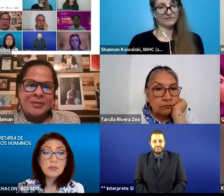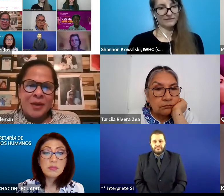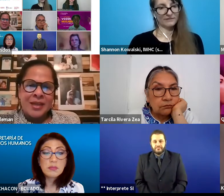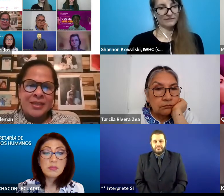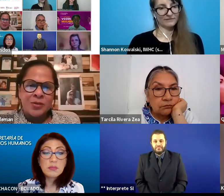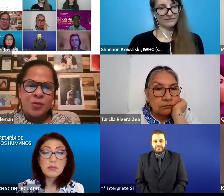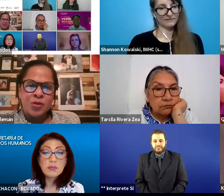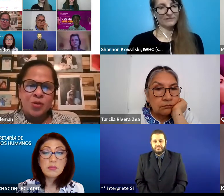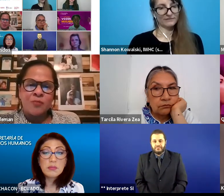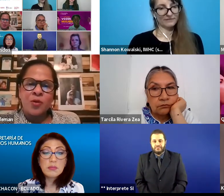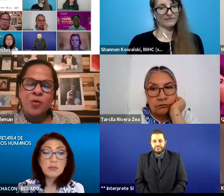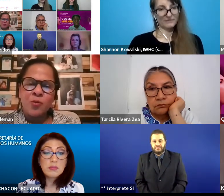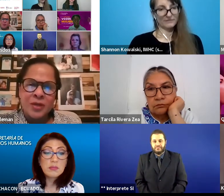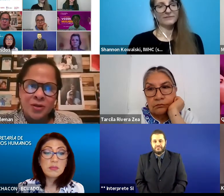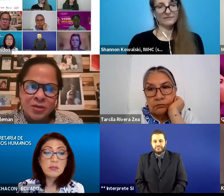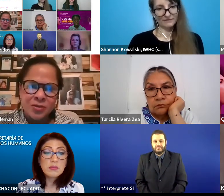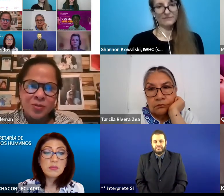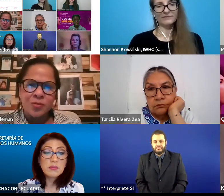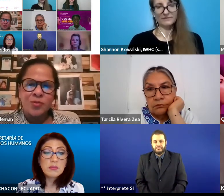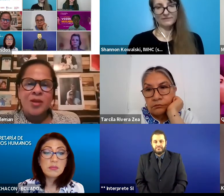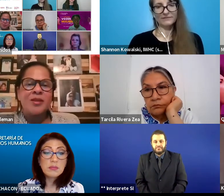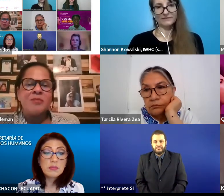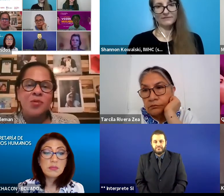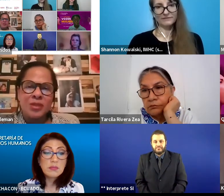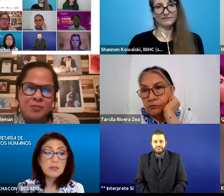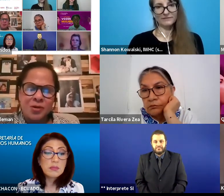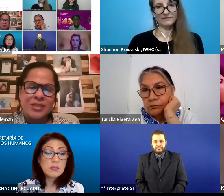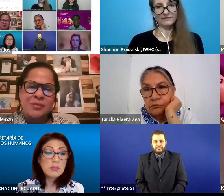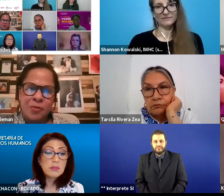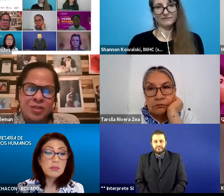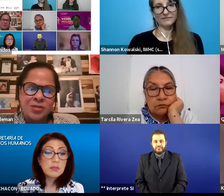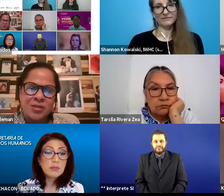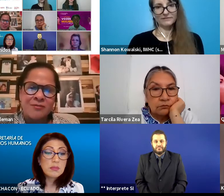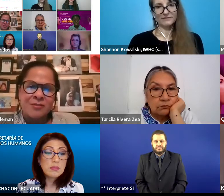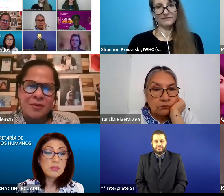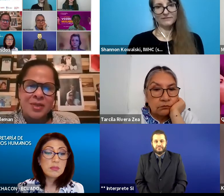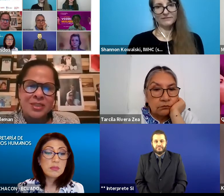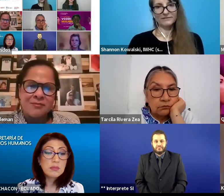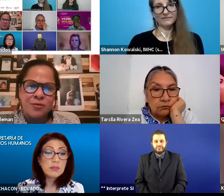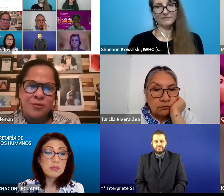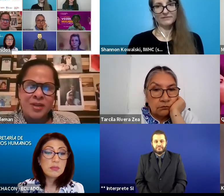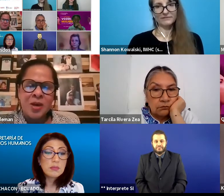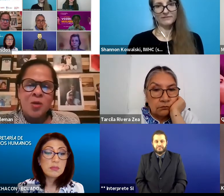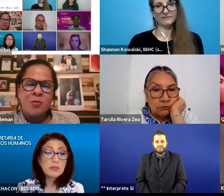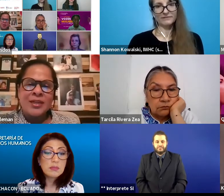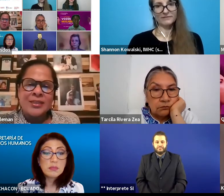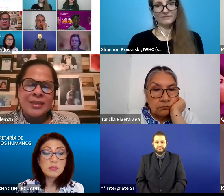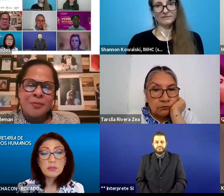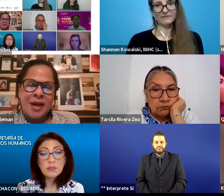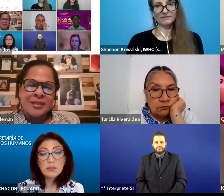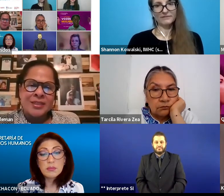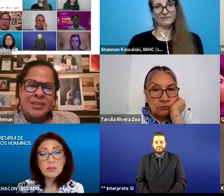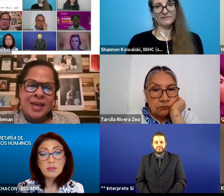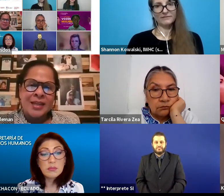and expand the notion of who belongs to the multiple expressions of the feminist movement with a